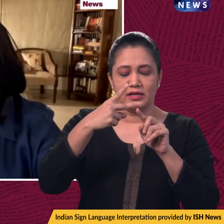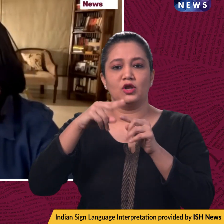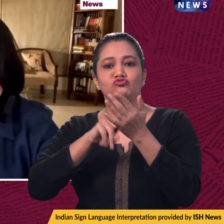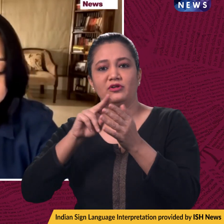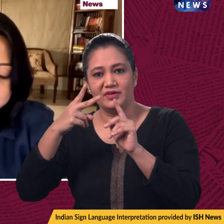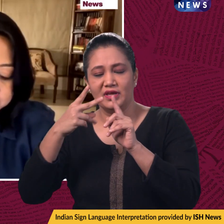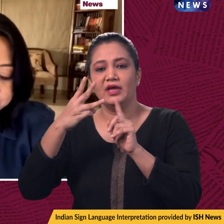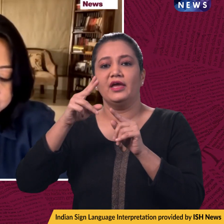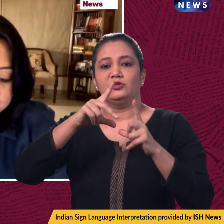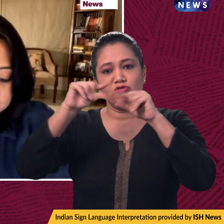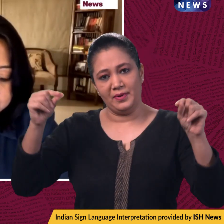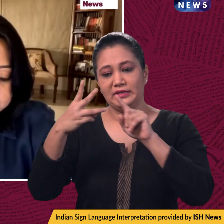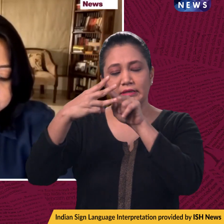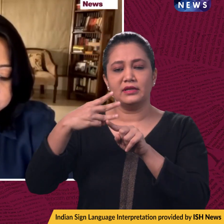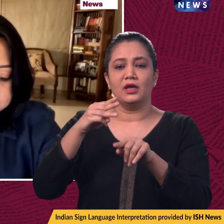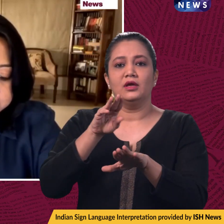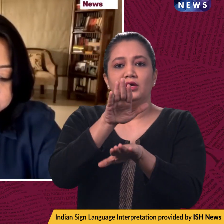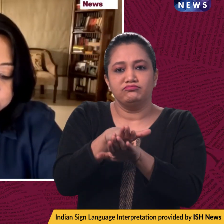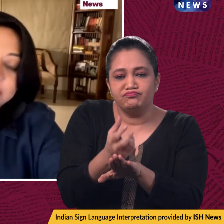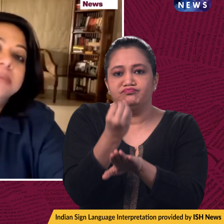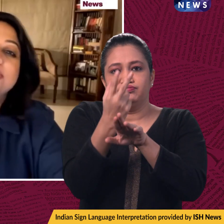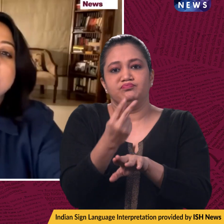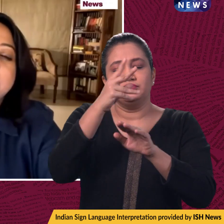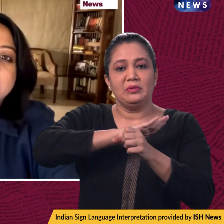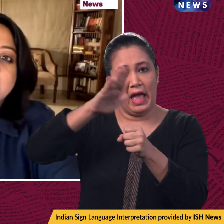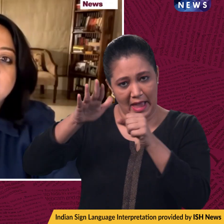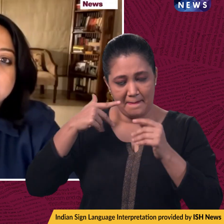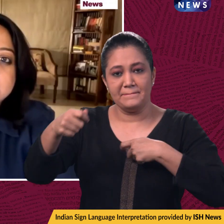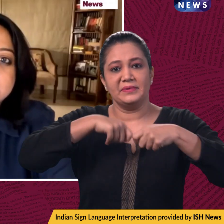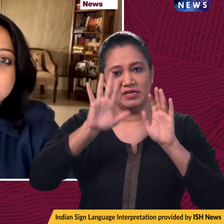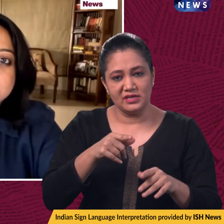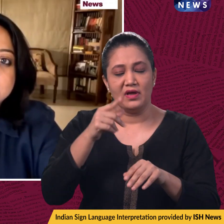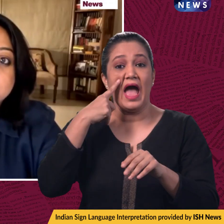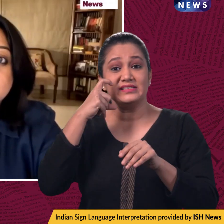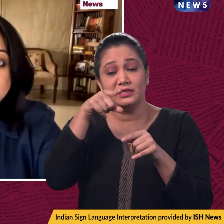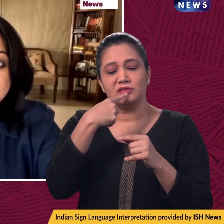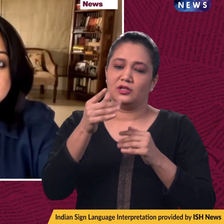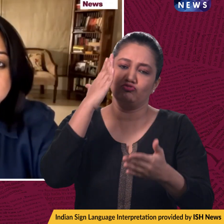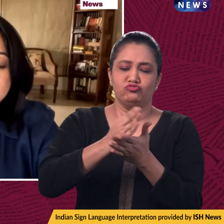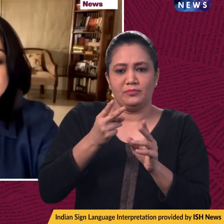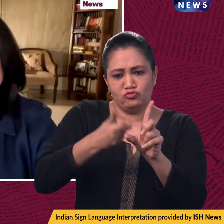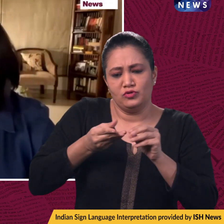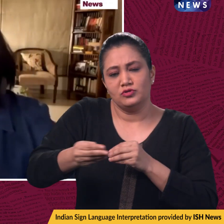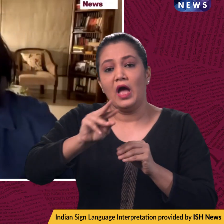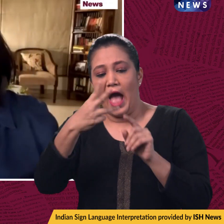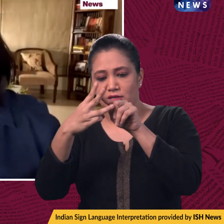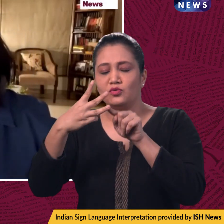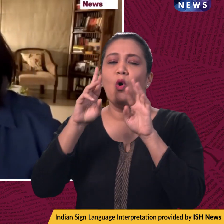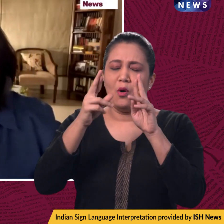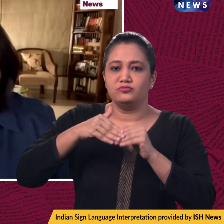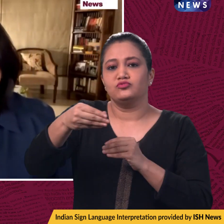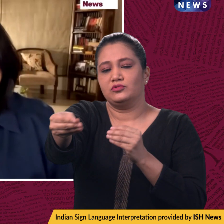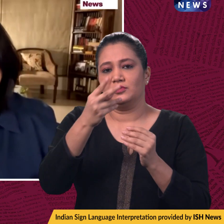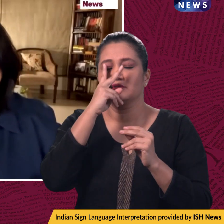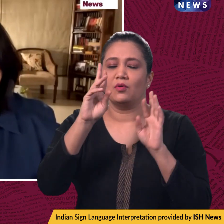Iceland, Norway and Japan, that permit commercial whaling. Iceland now saying it will stop in 2 years. Hopefully the other 2